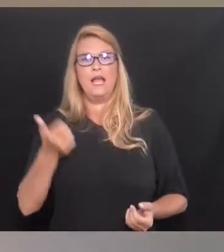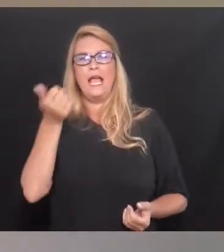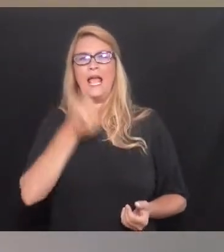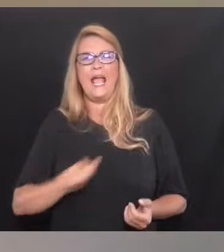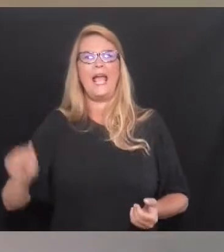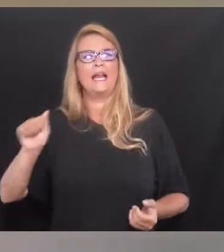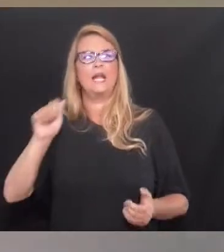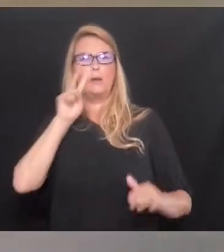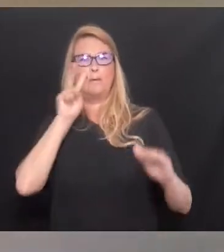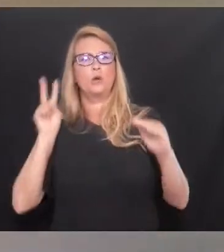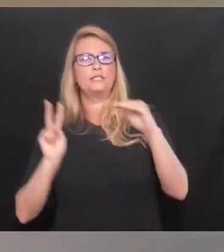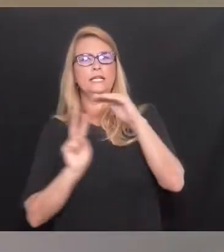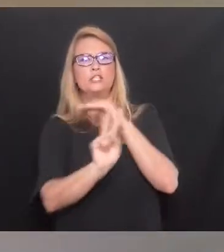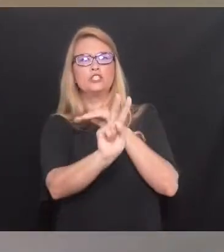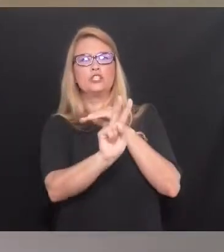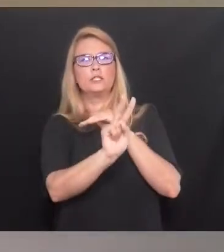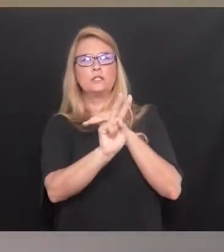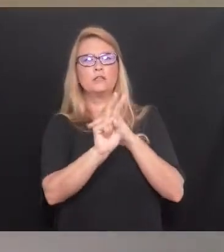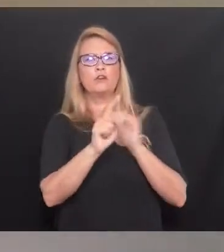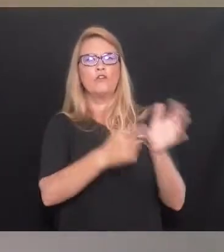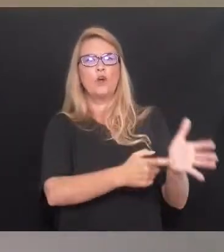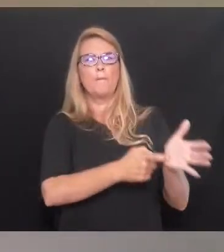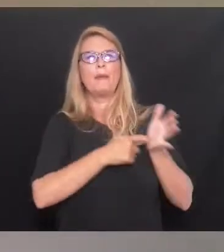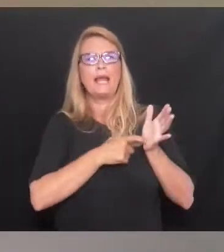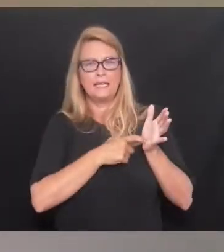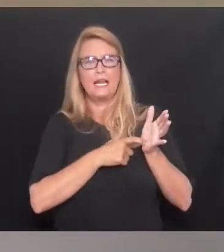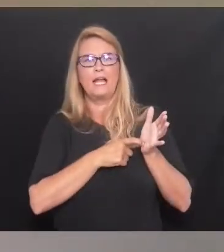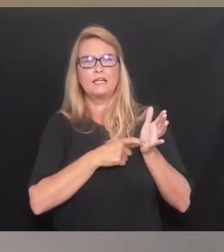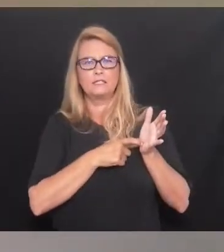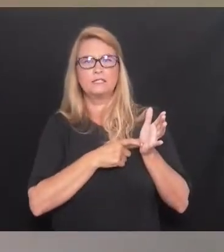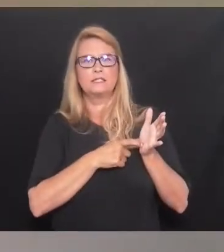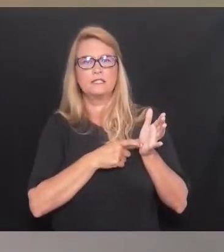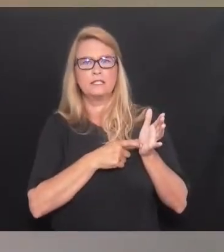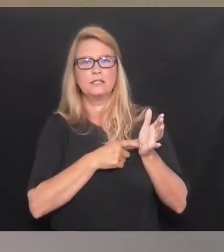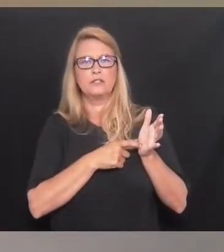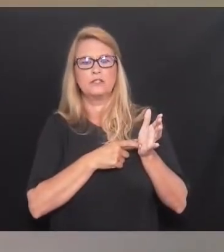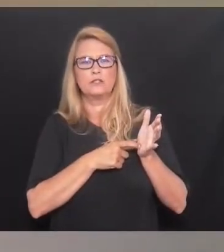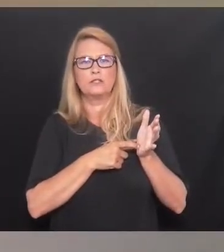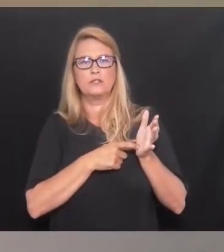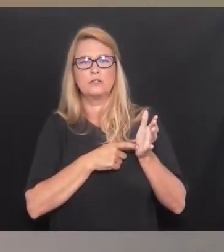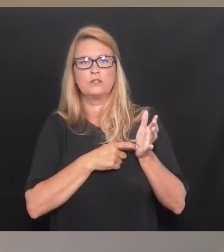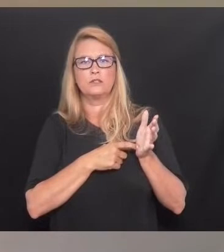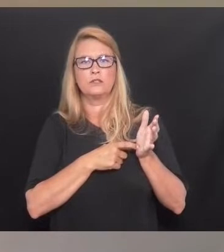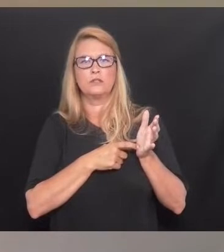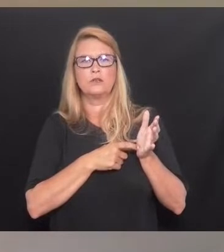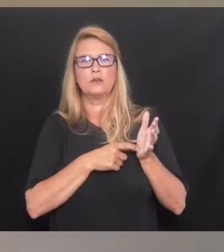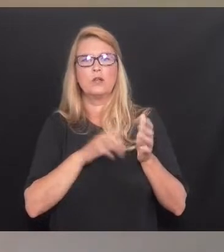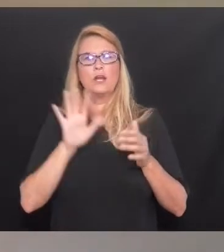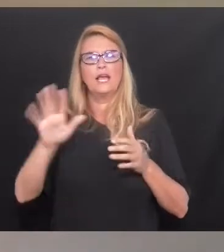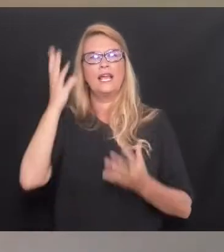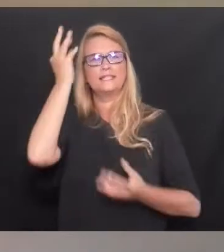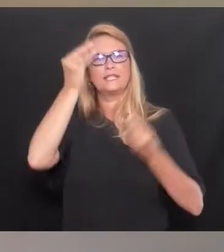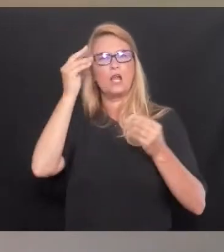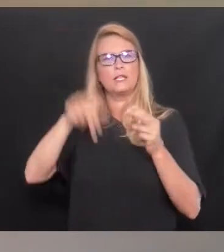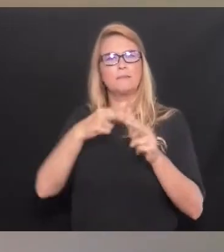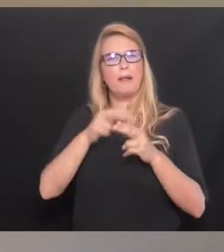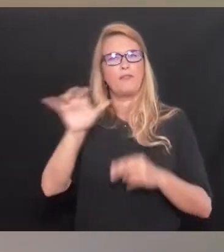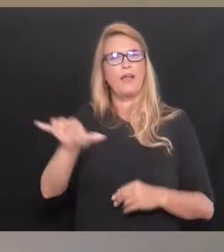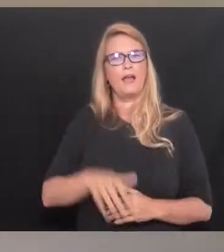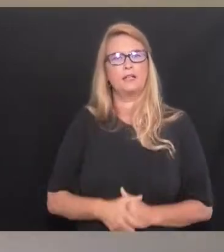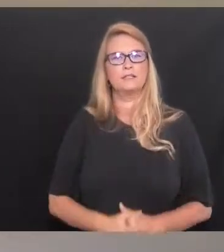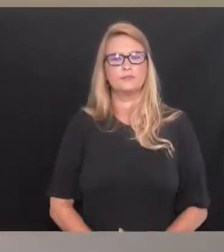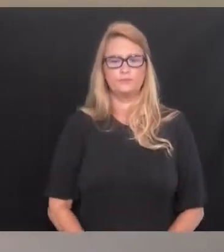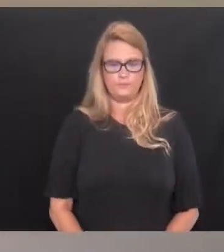prediction for any more mandates. Just would like Dr. Claymarsh's thoughts on that. Thank you.